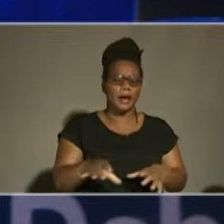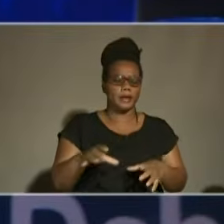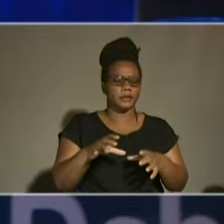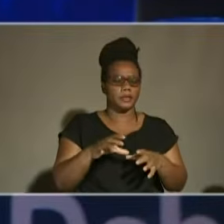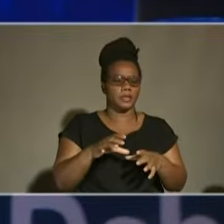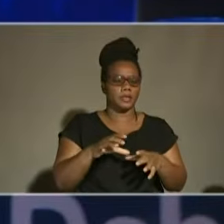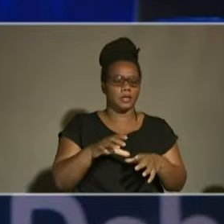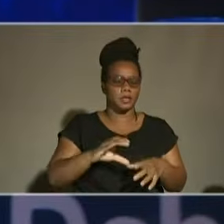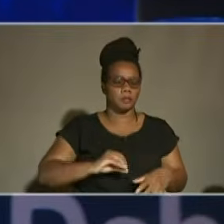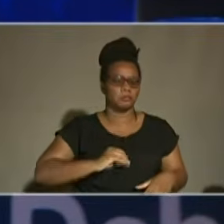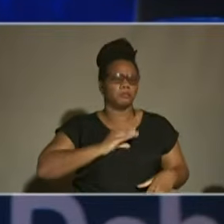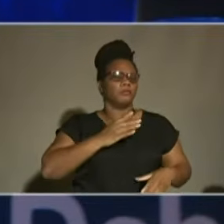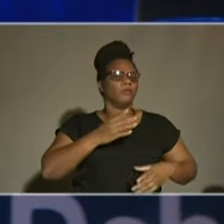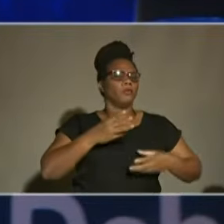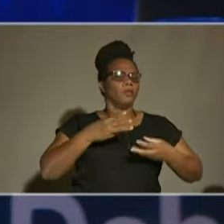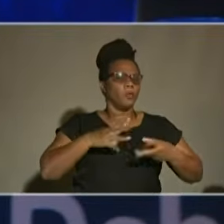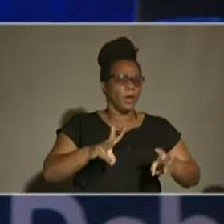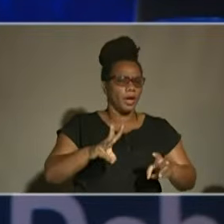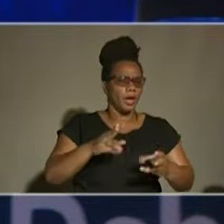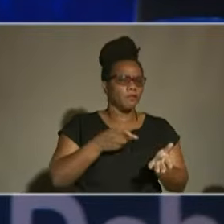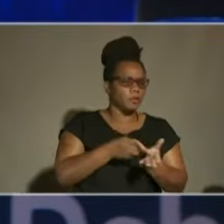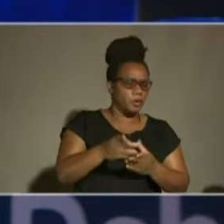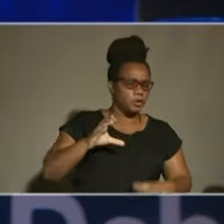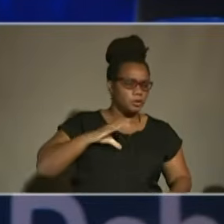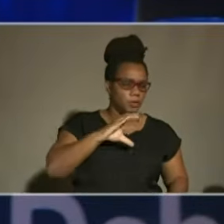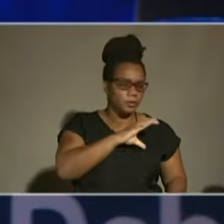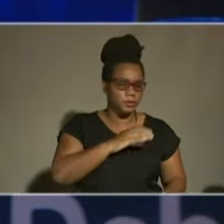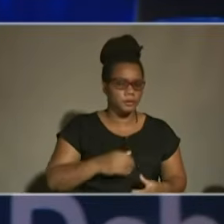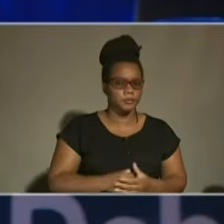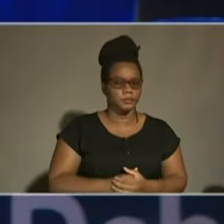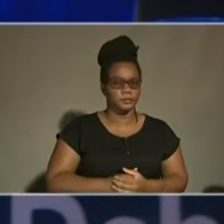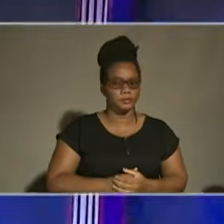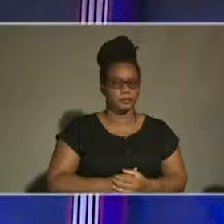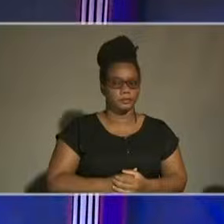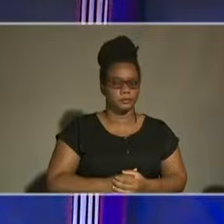way as it relates to the Integrity Commission.